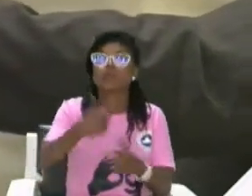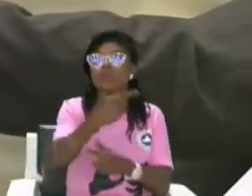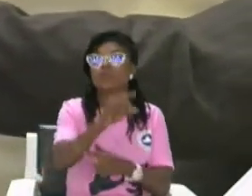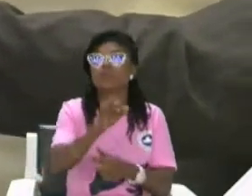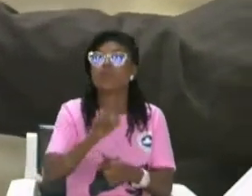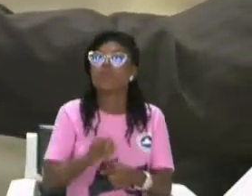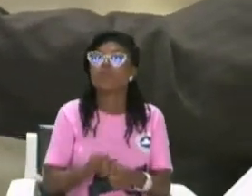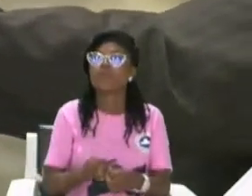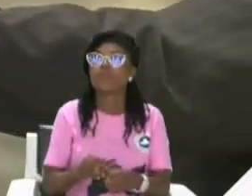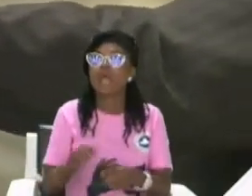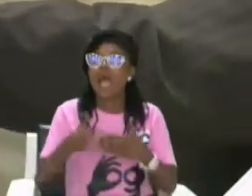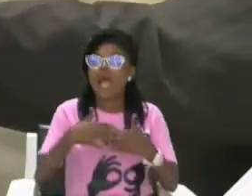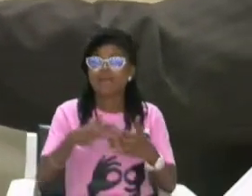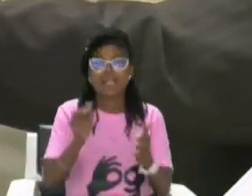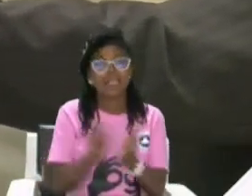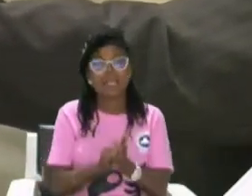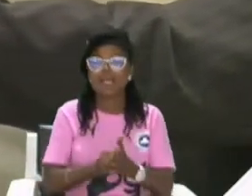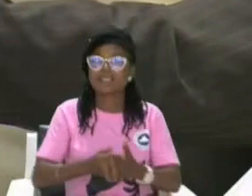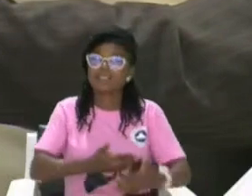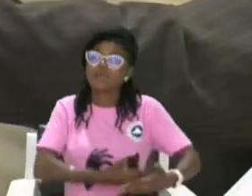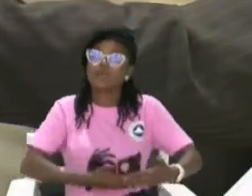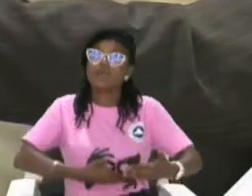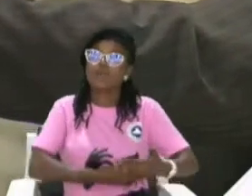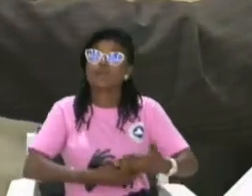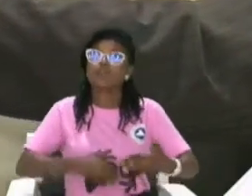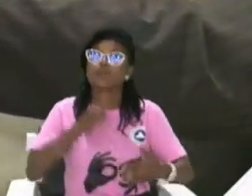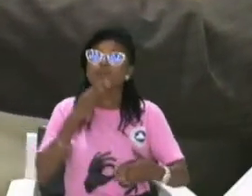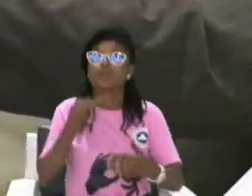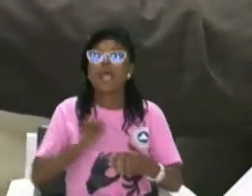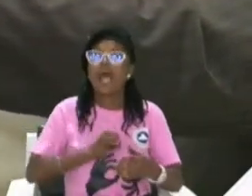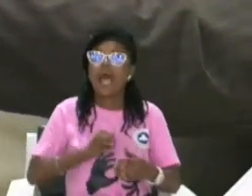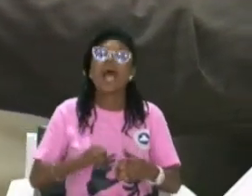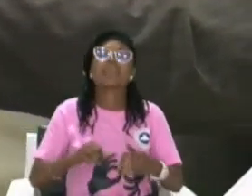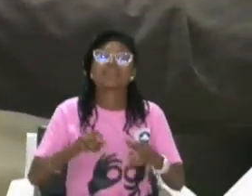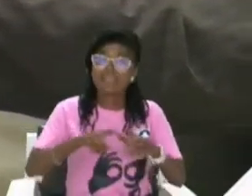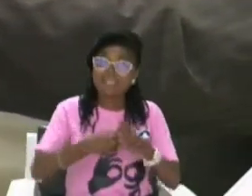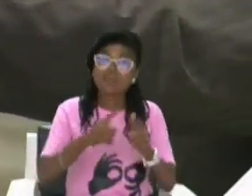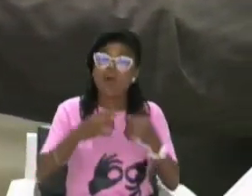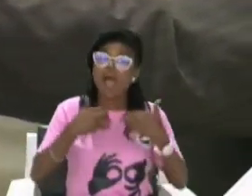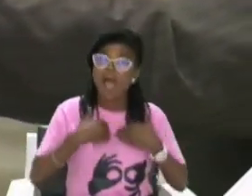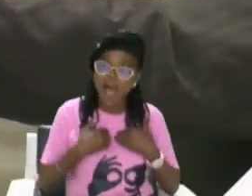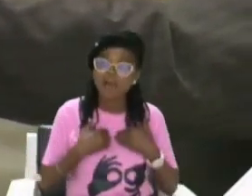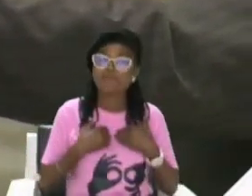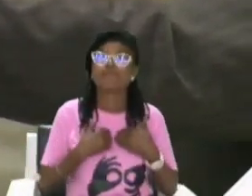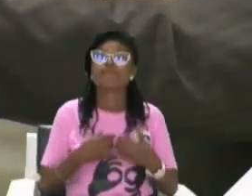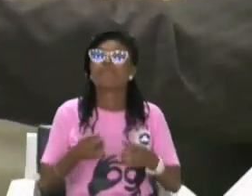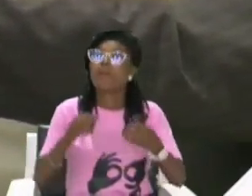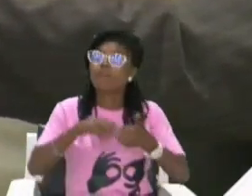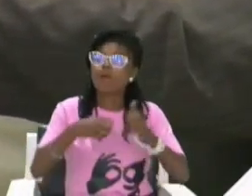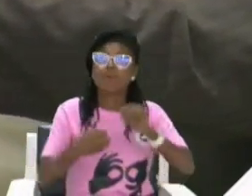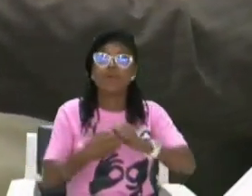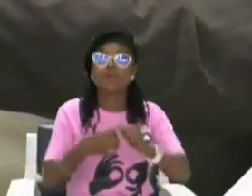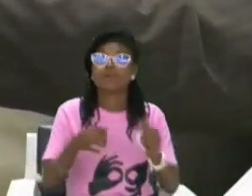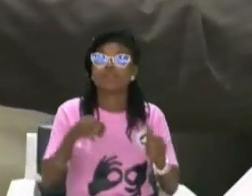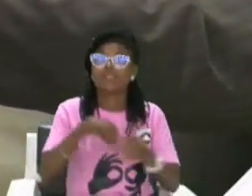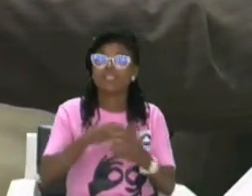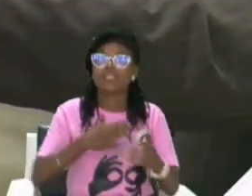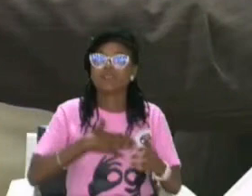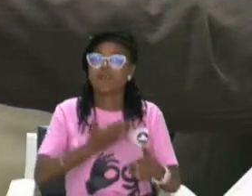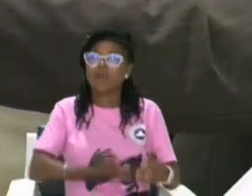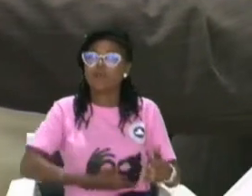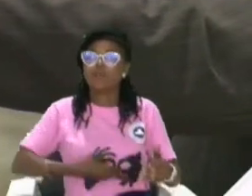After the surgery, I was well, the devil came. I started having complications. But by the time my life was threatened, Daddy has